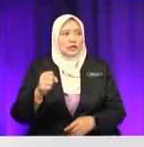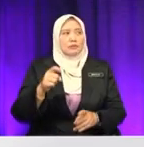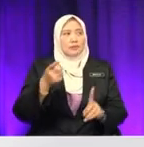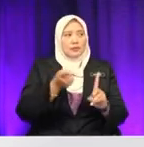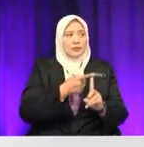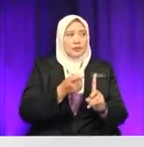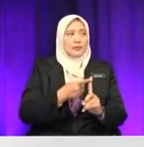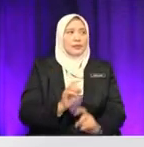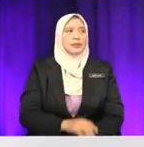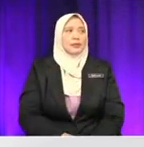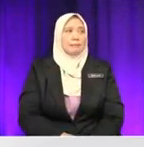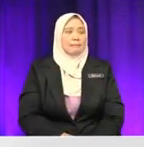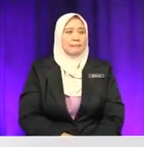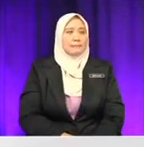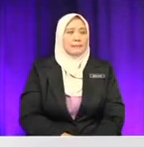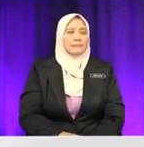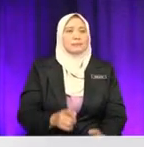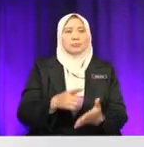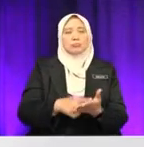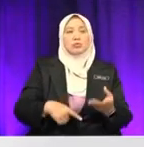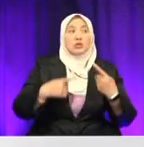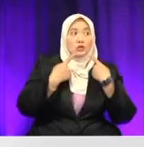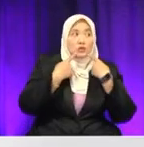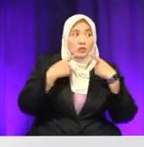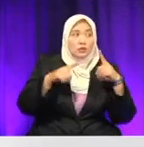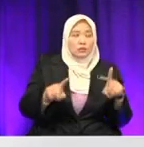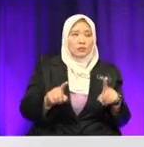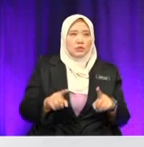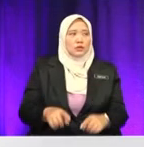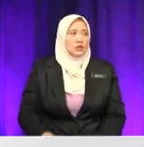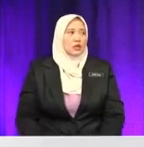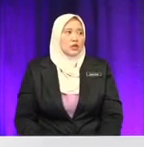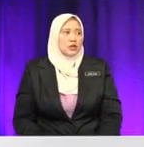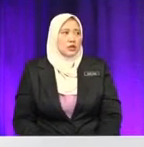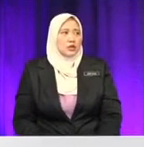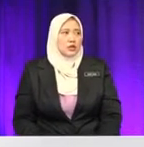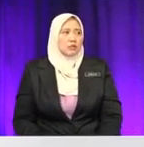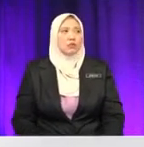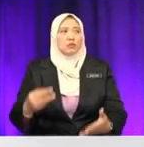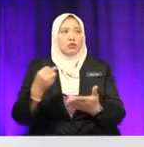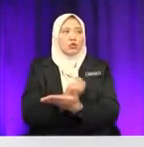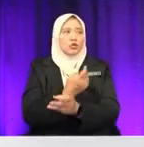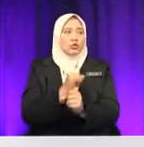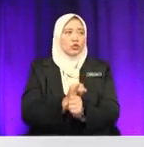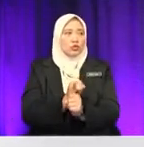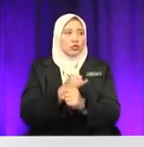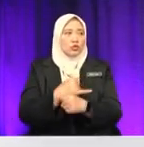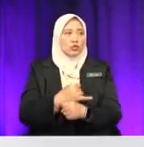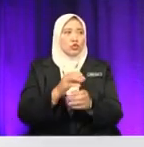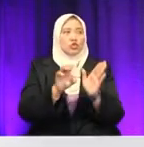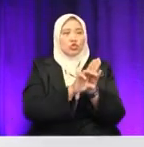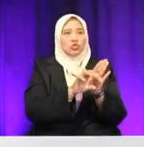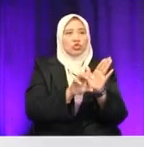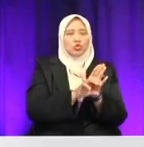on. Short and precise answer. What is your answer, Ideal? The modern inventions are washing machine, rice cooker